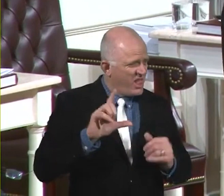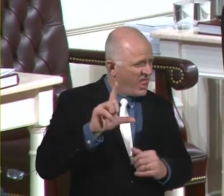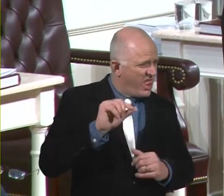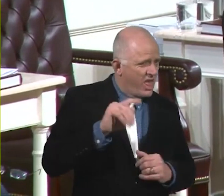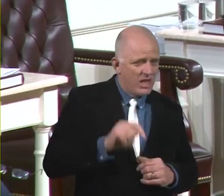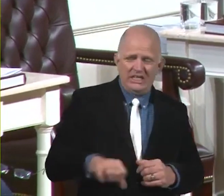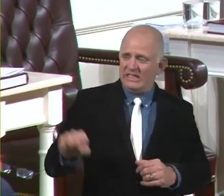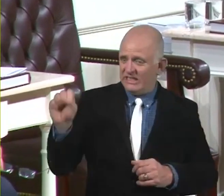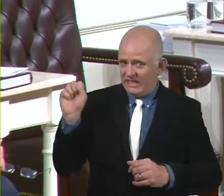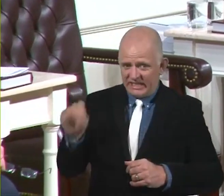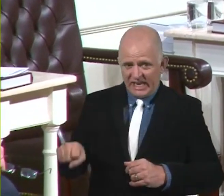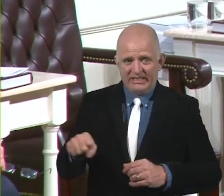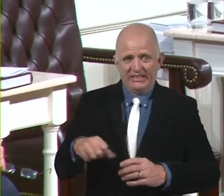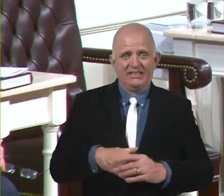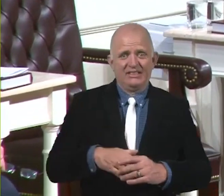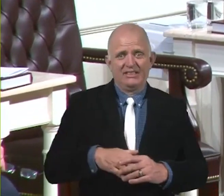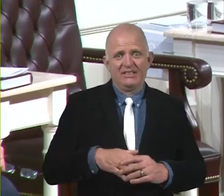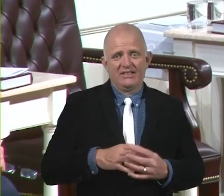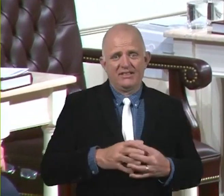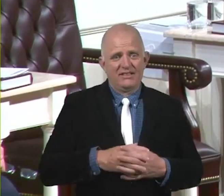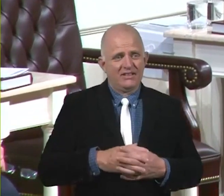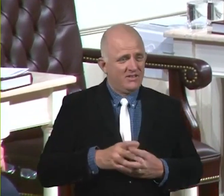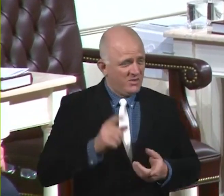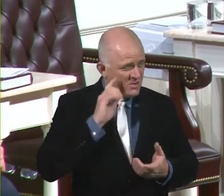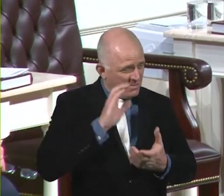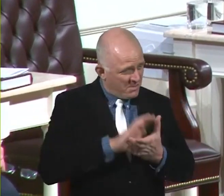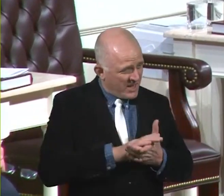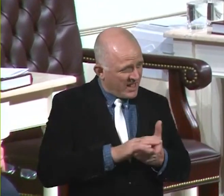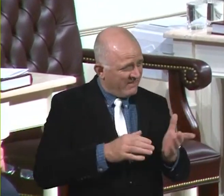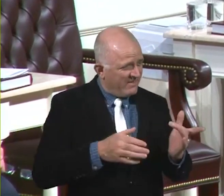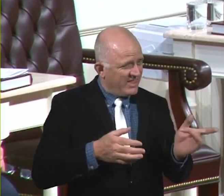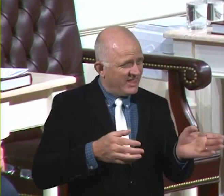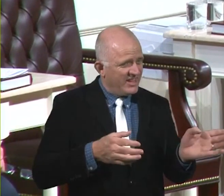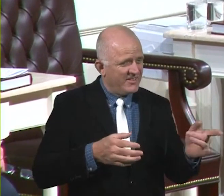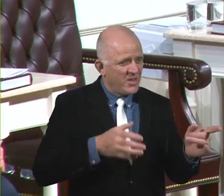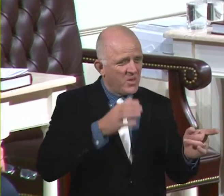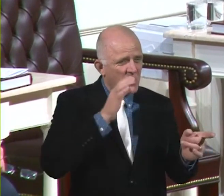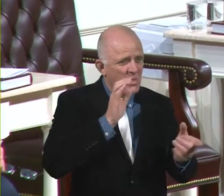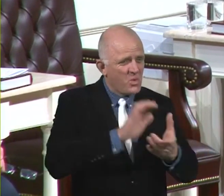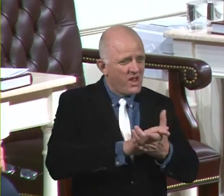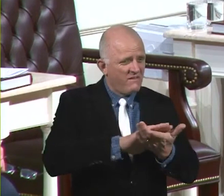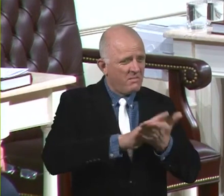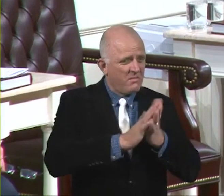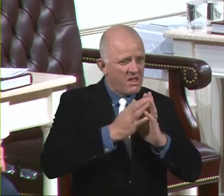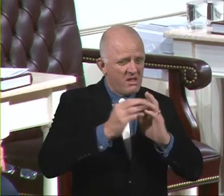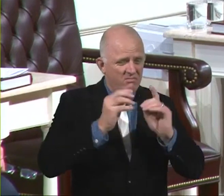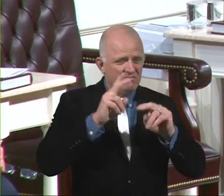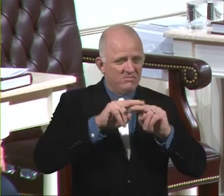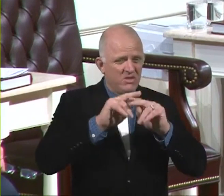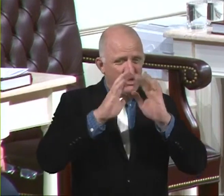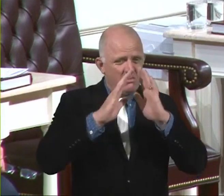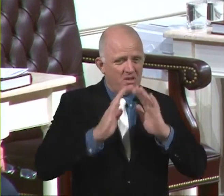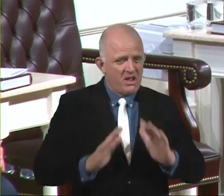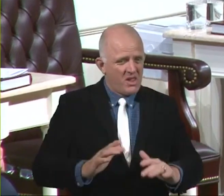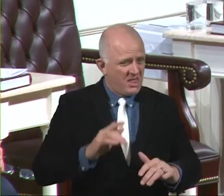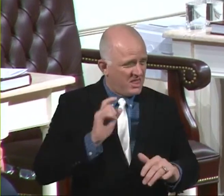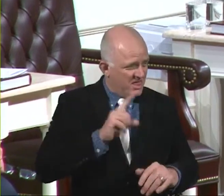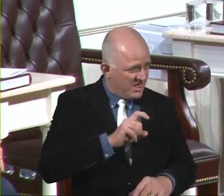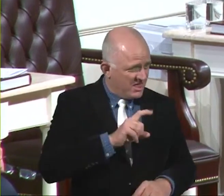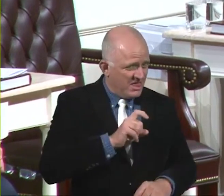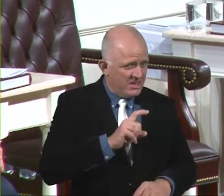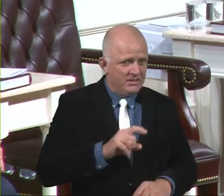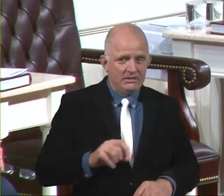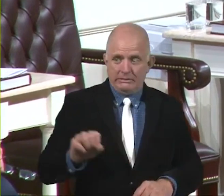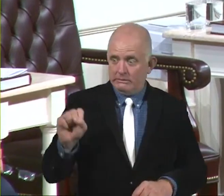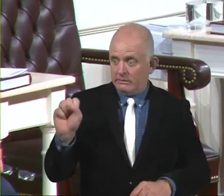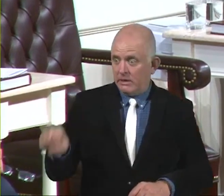yeah. He said, you believe she turned to a pillar of stone, a pillar of salt? I